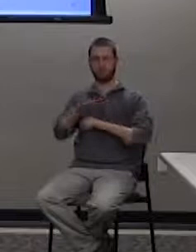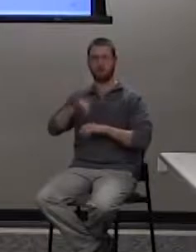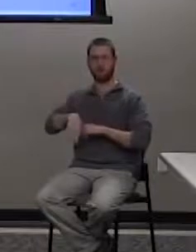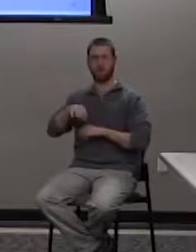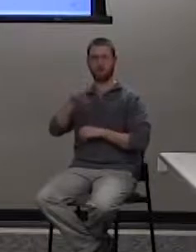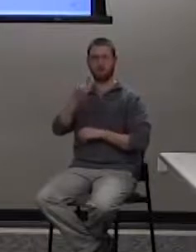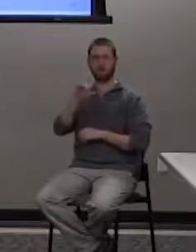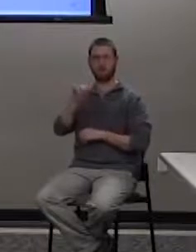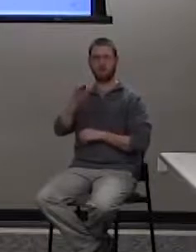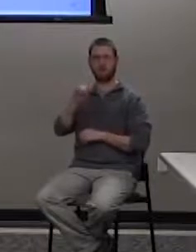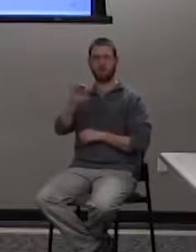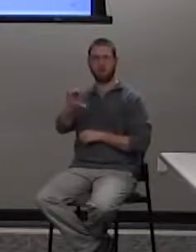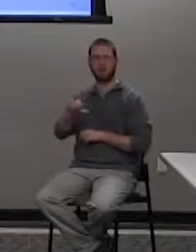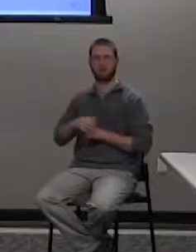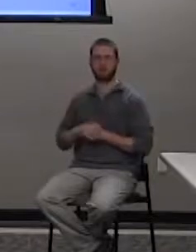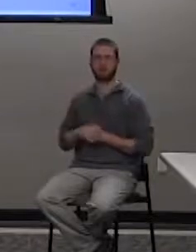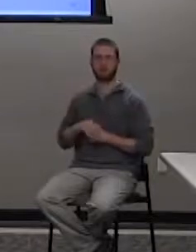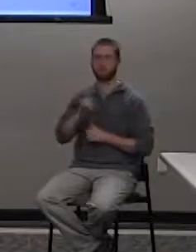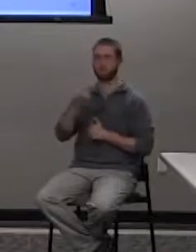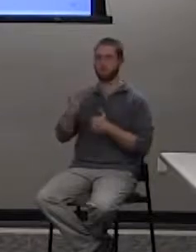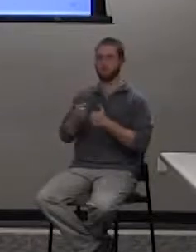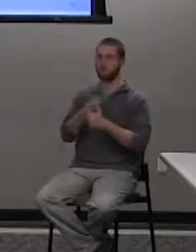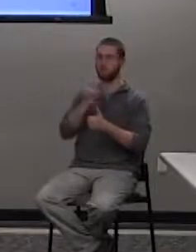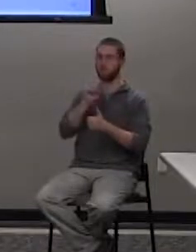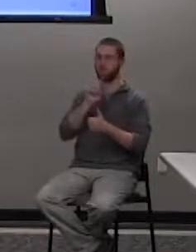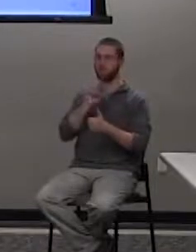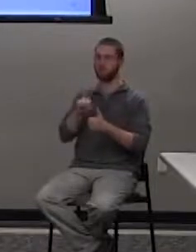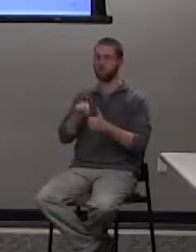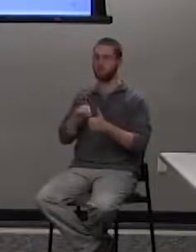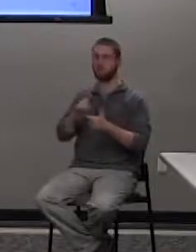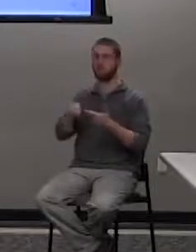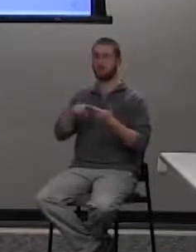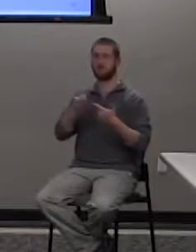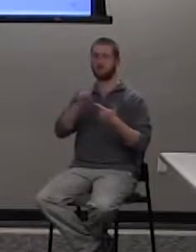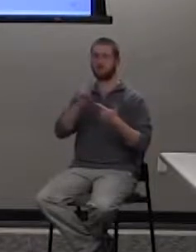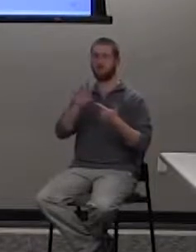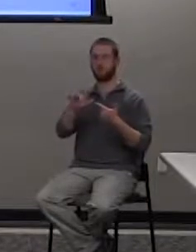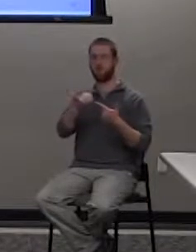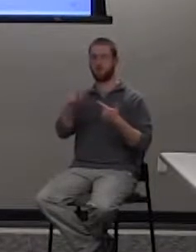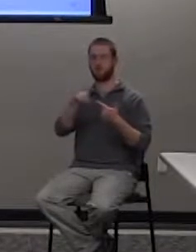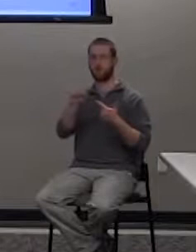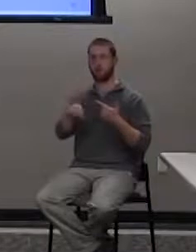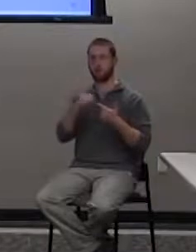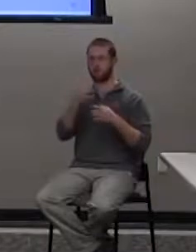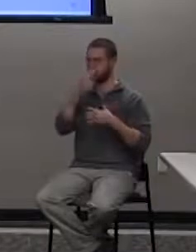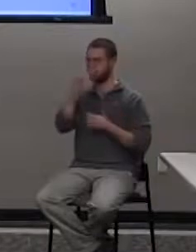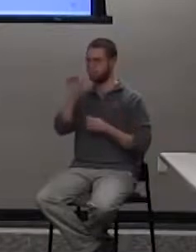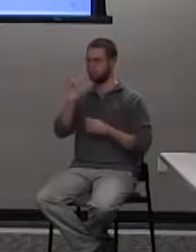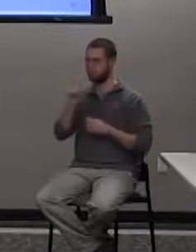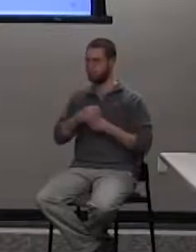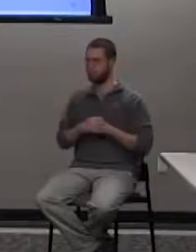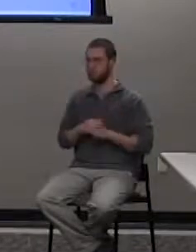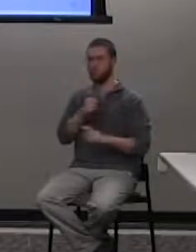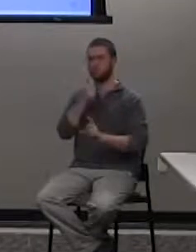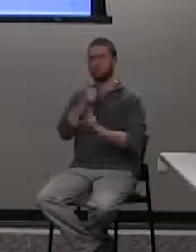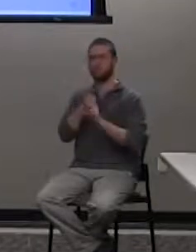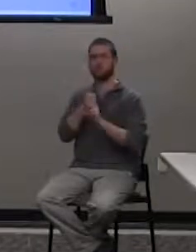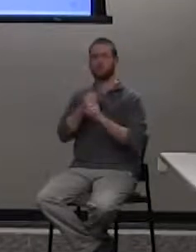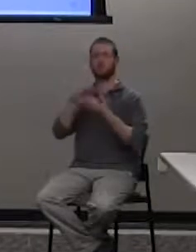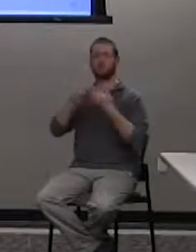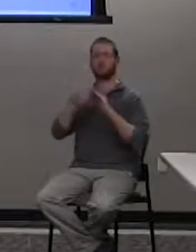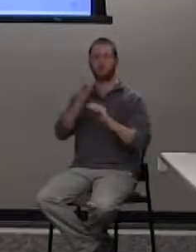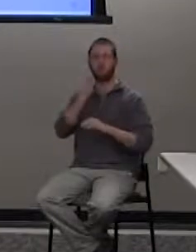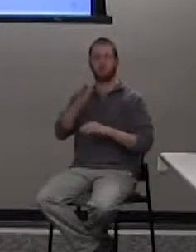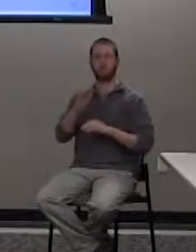dynamic. So that's the first answer to your question. Second question is, which is a very interesting question, which just you as a community will